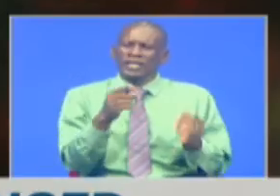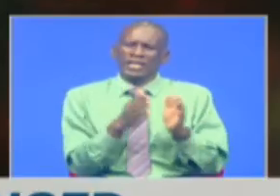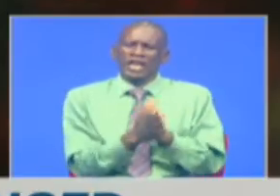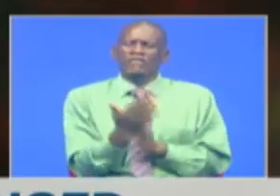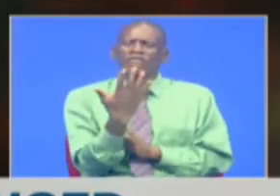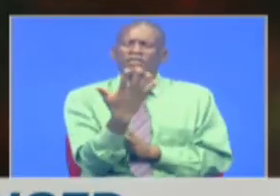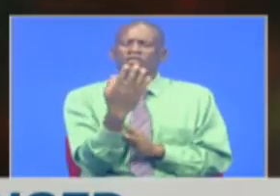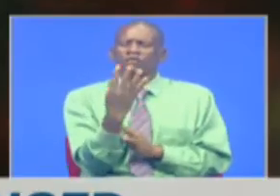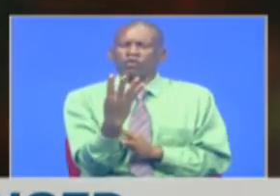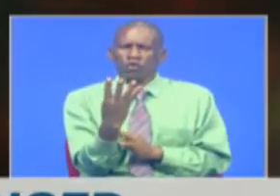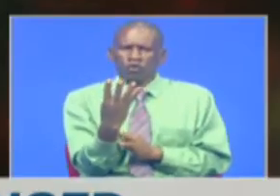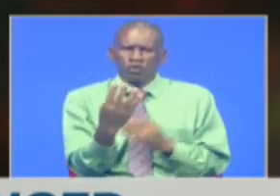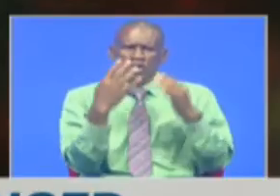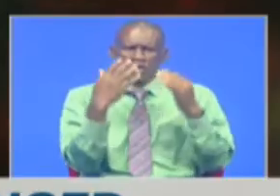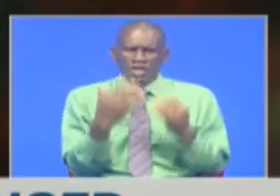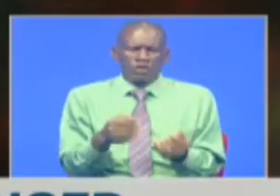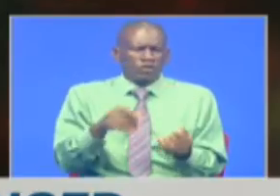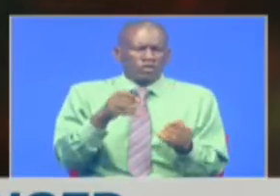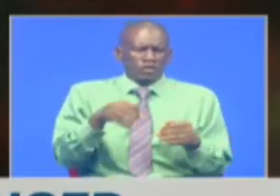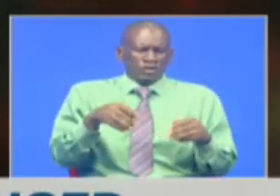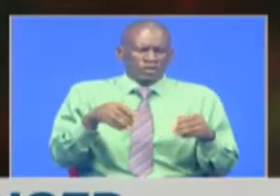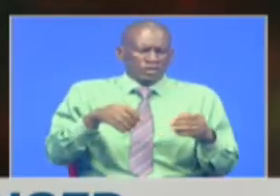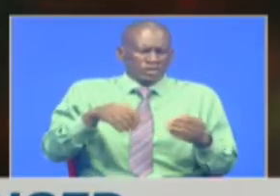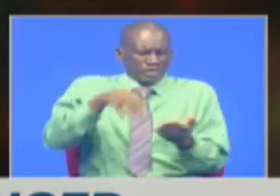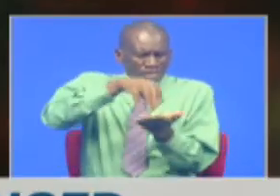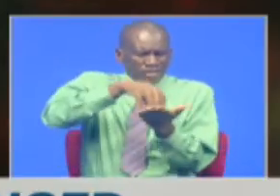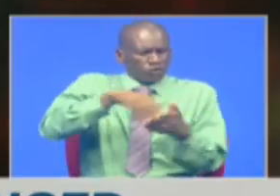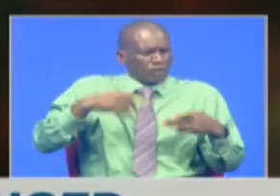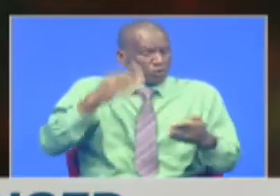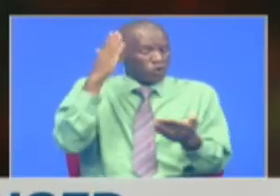1,154. And the cases keep rising as